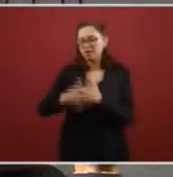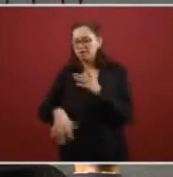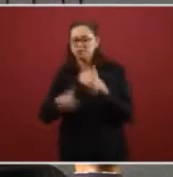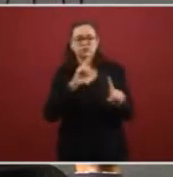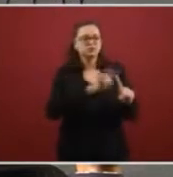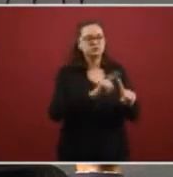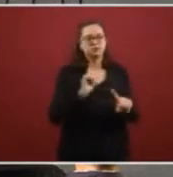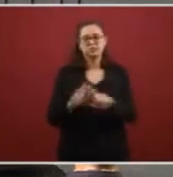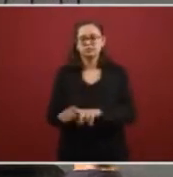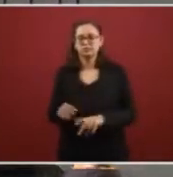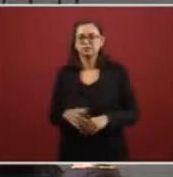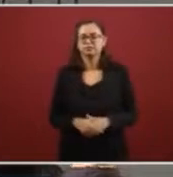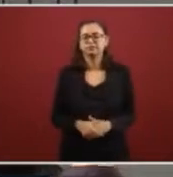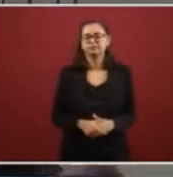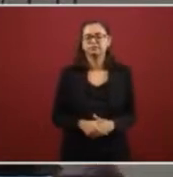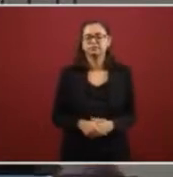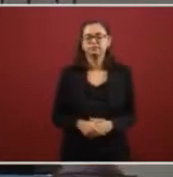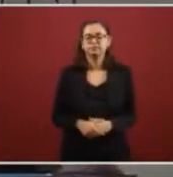are.